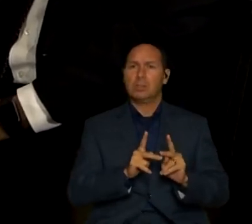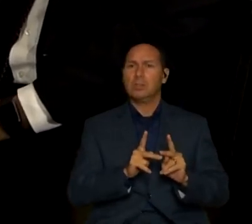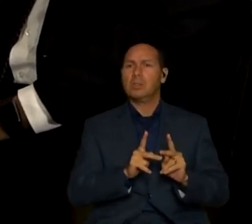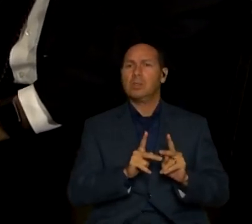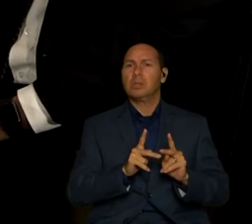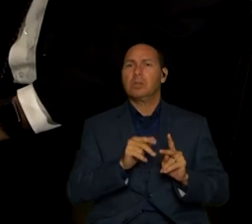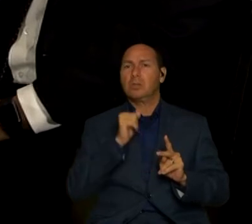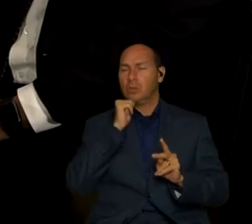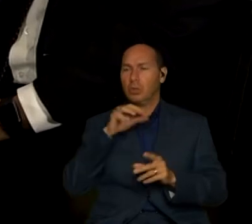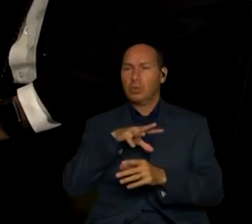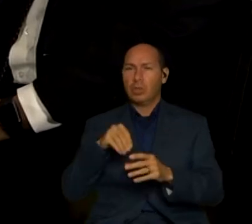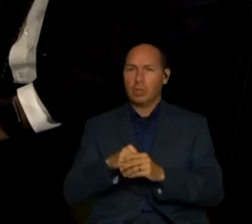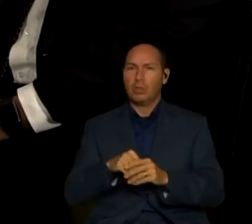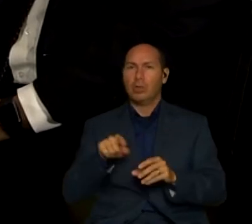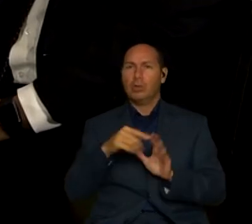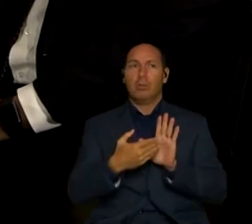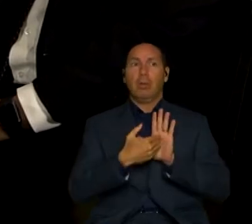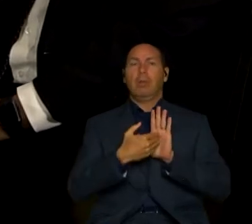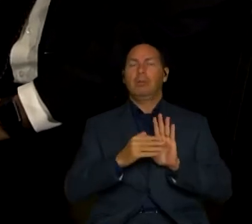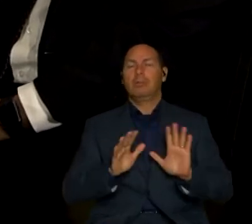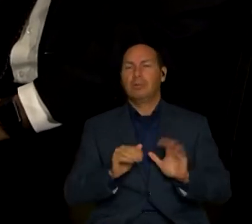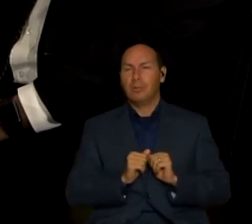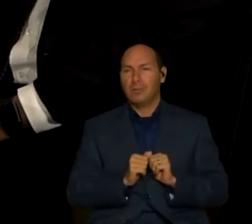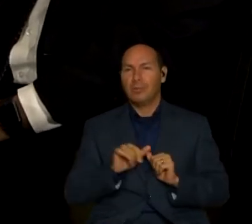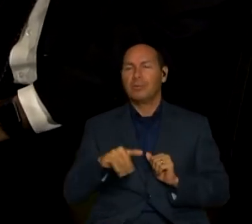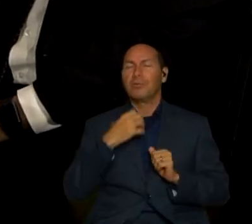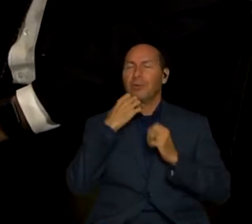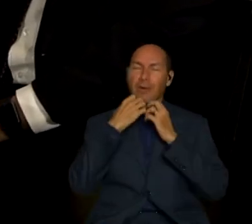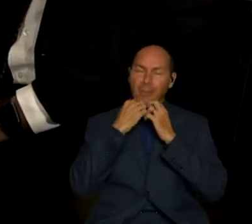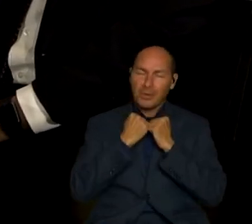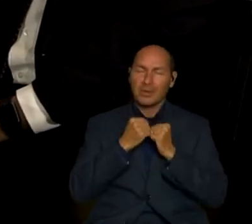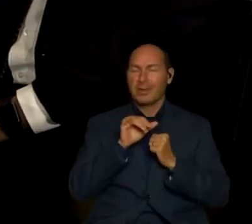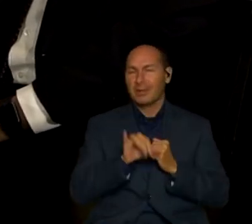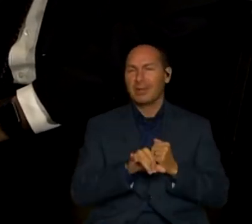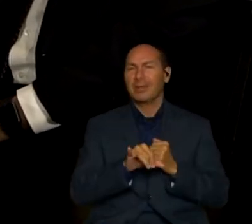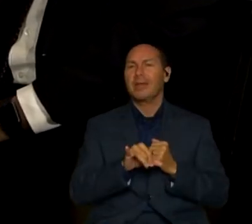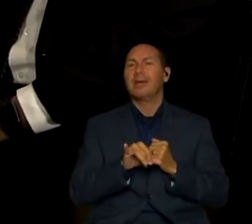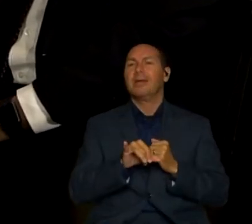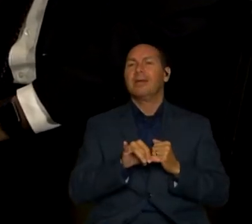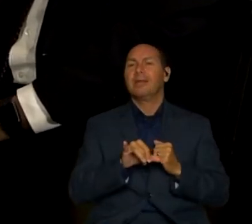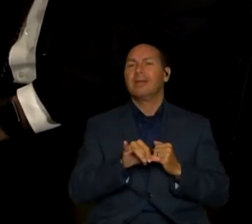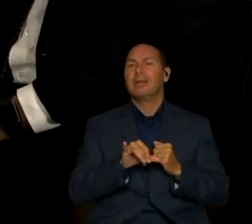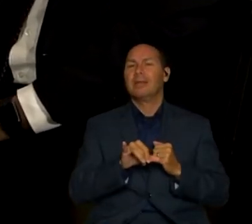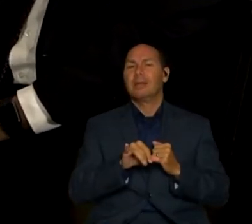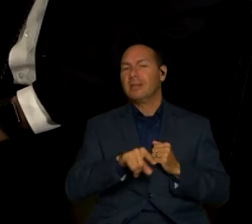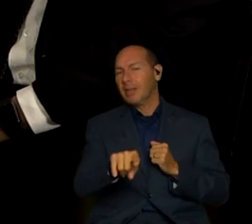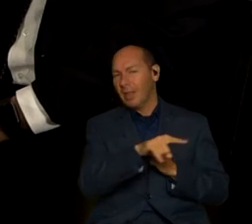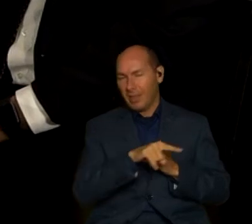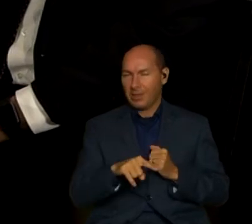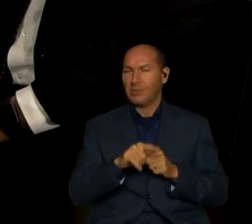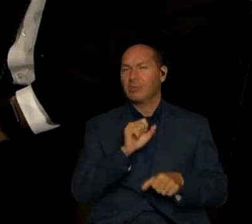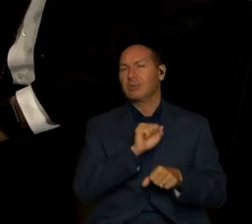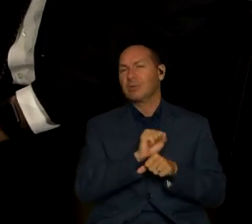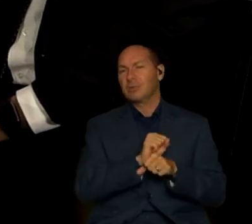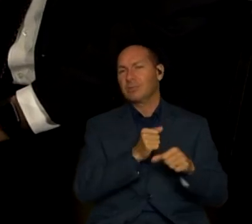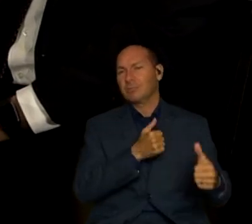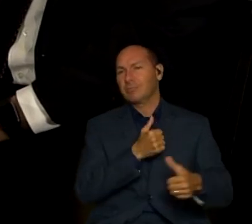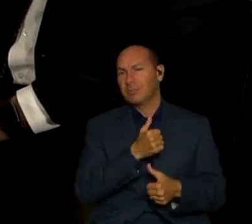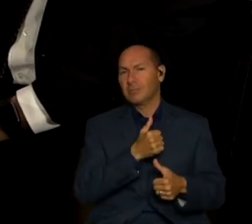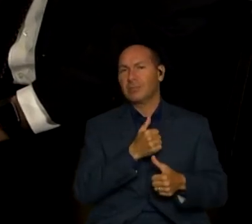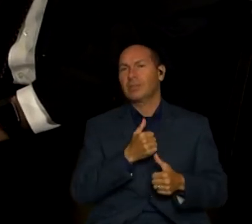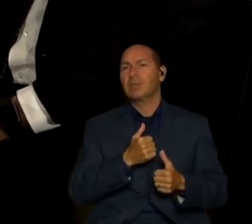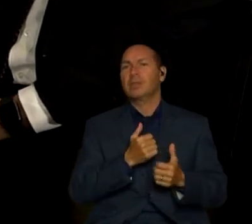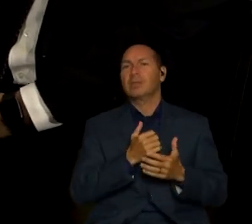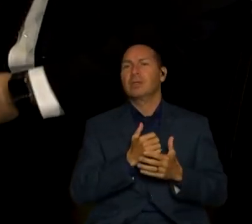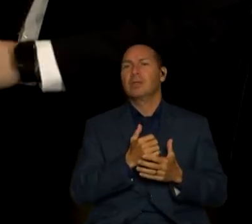So that's something that I appreciate from our employees, something that I